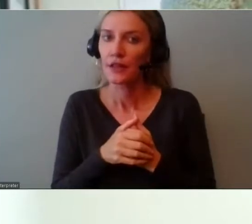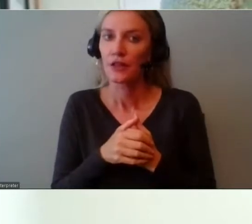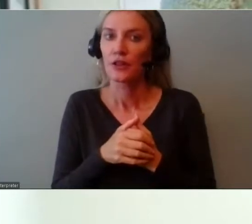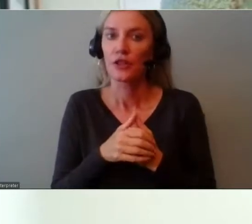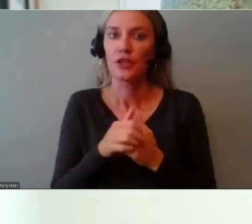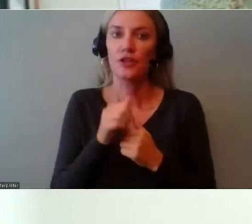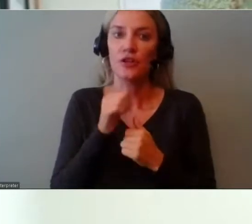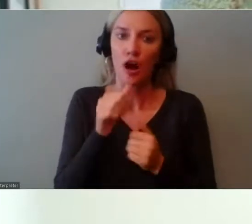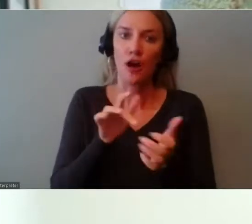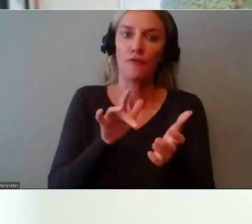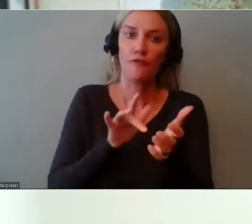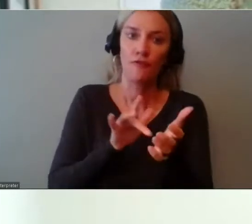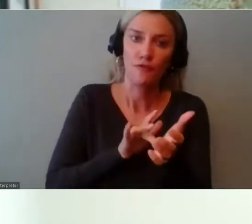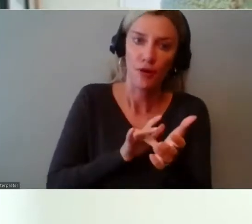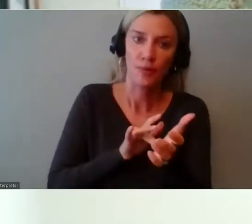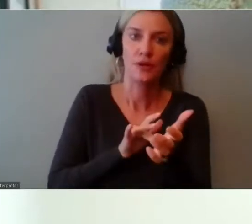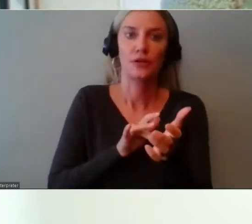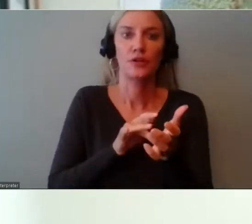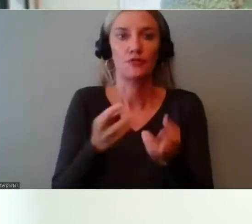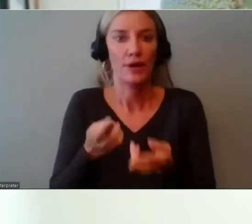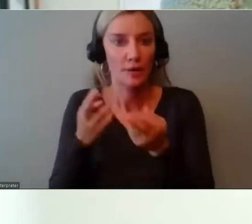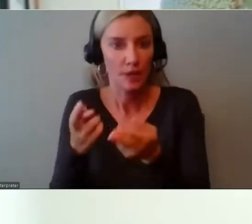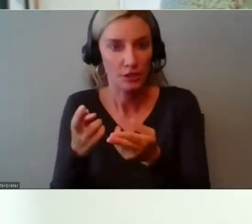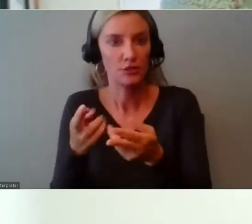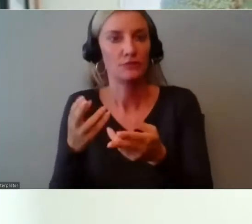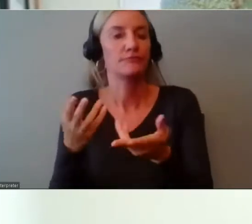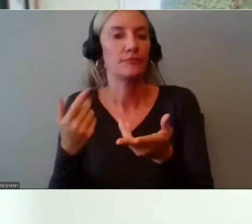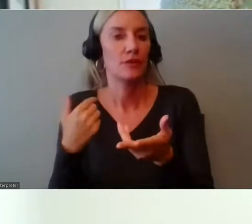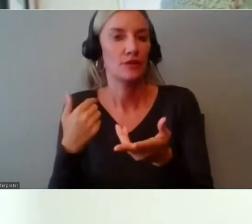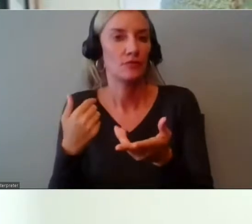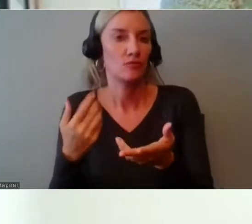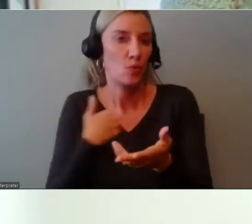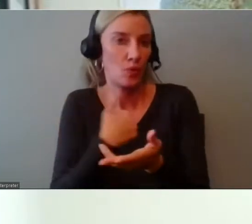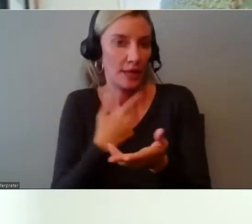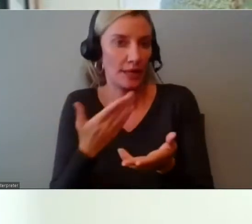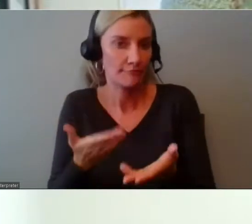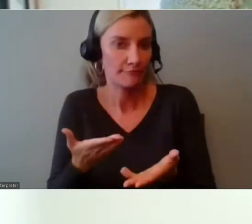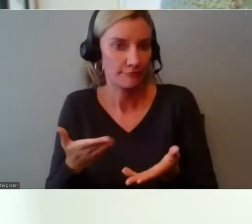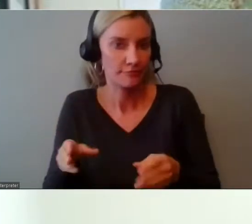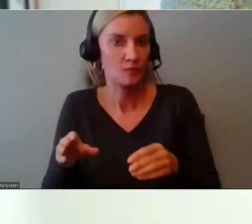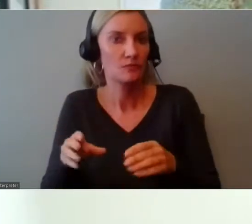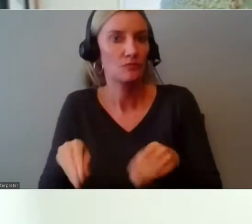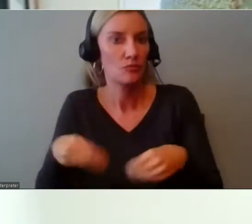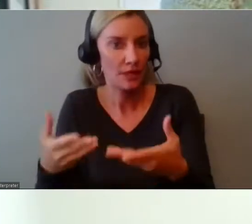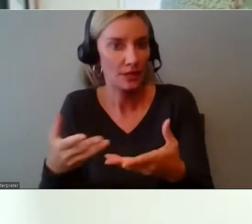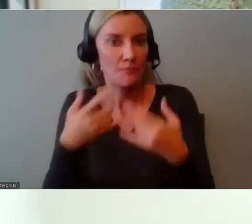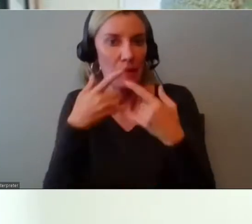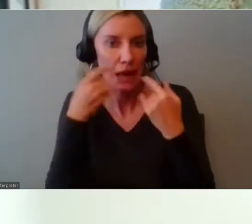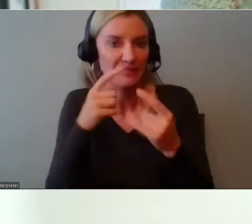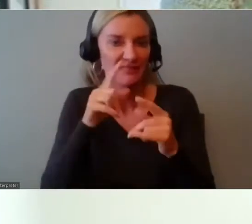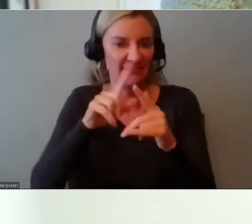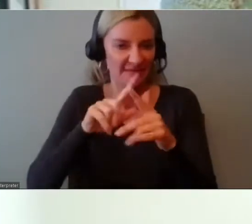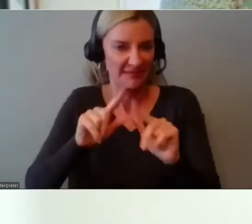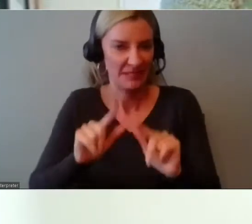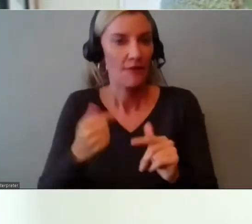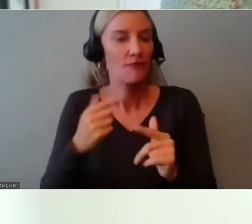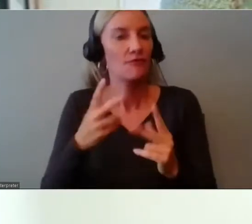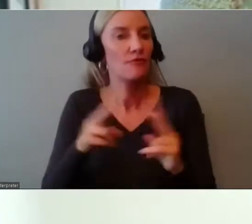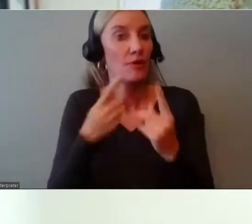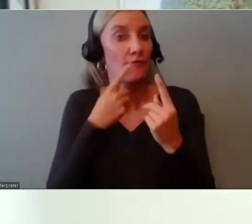recommendations that we make are still very effective, and people should continue to do it even though